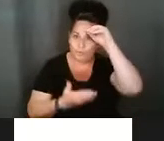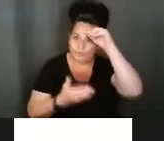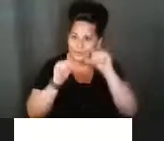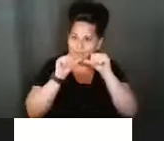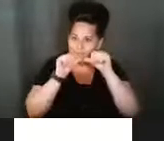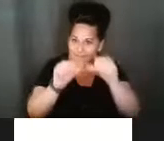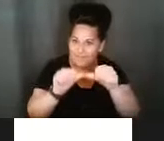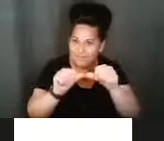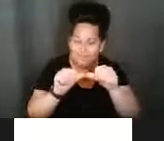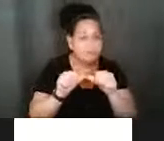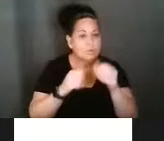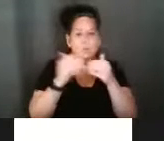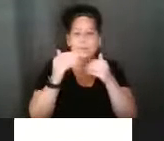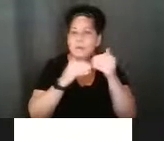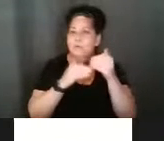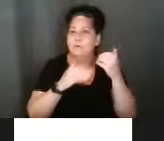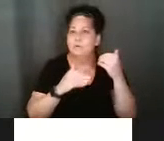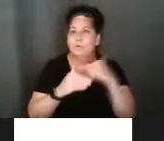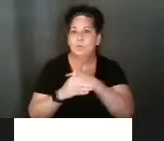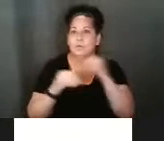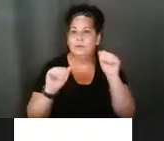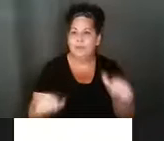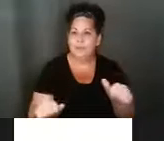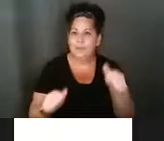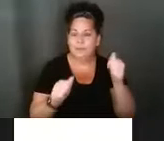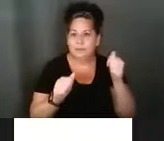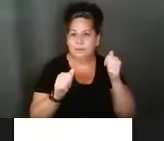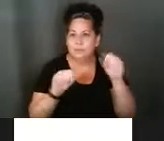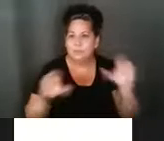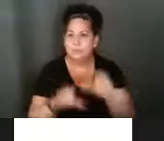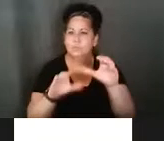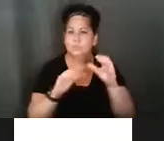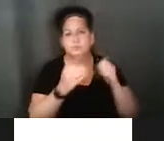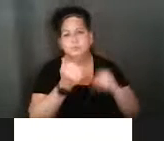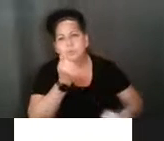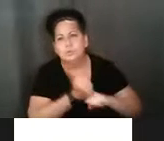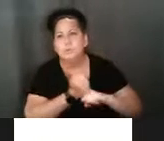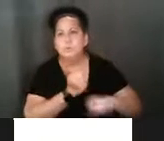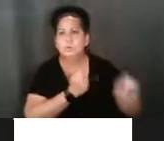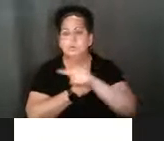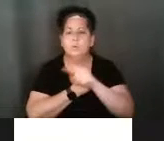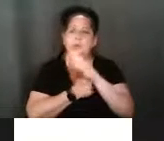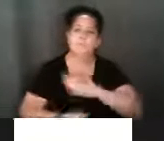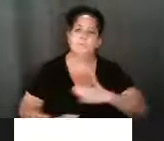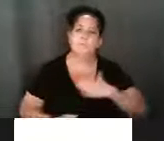and whatever we can do to support you in that, please let us know and reach out to us.